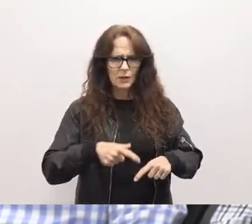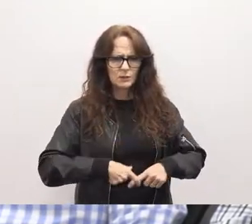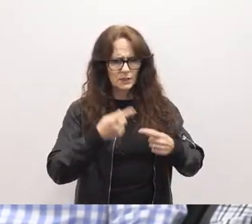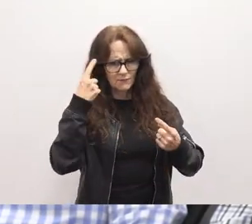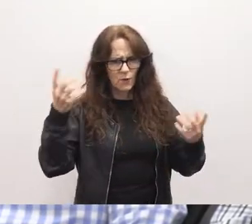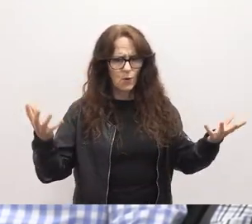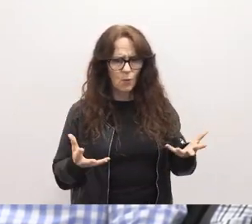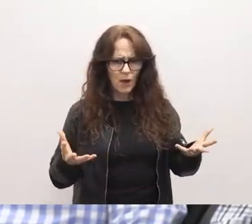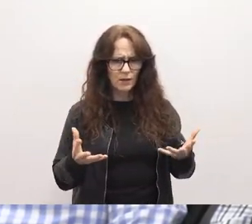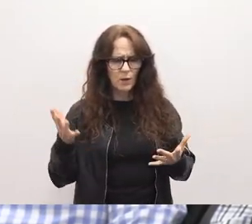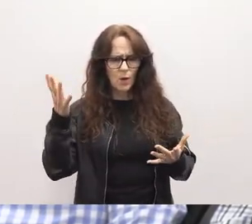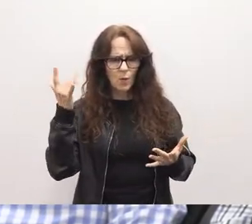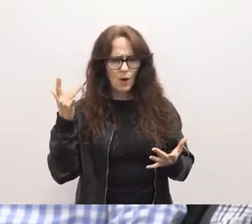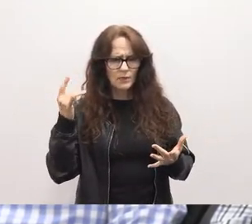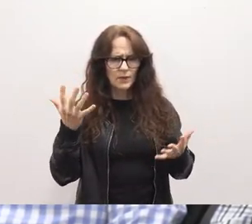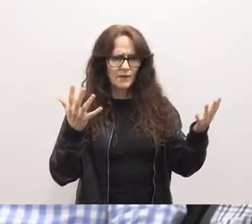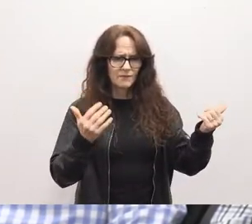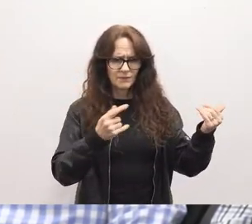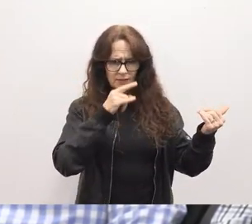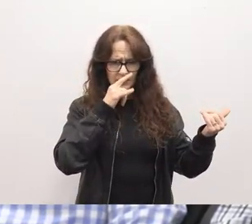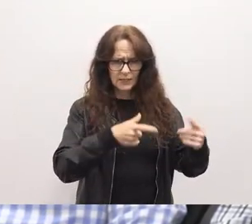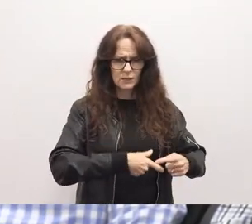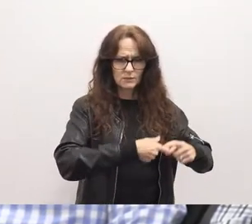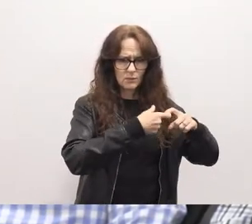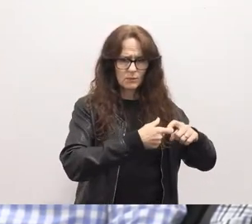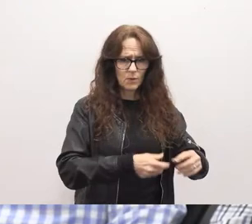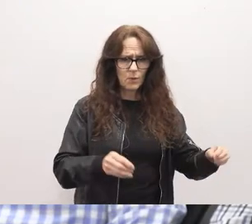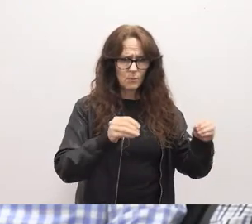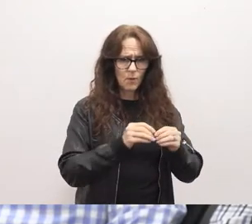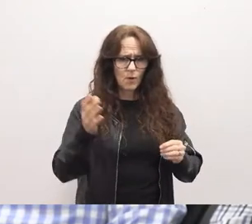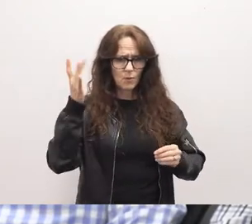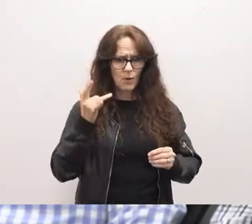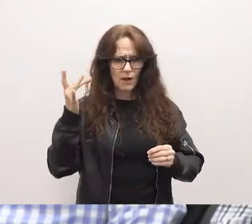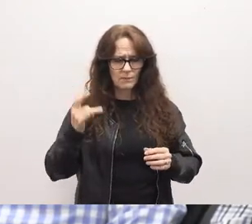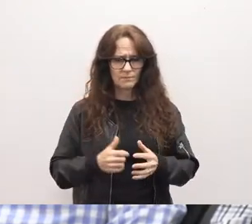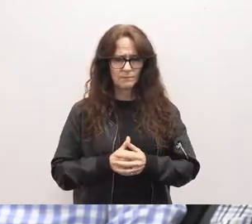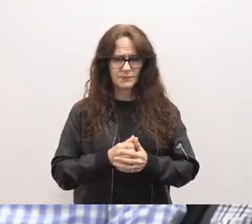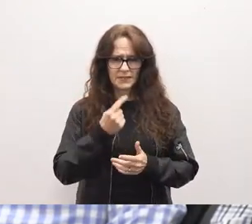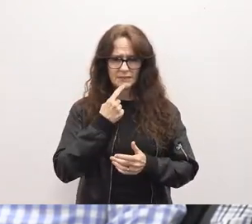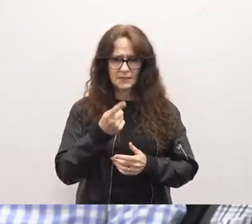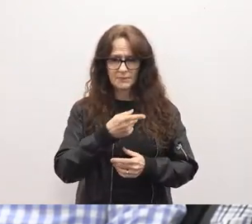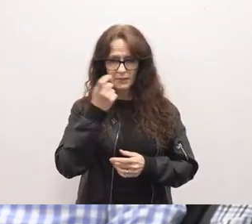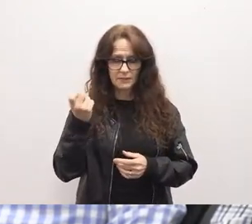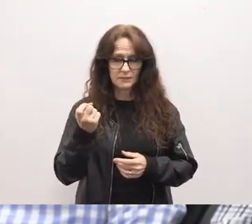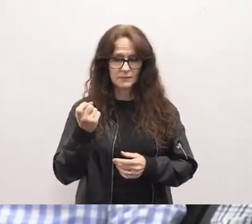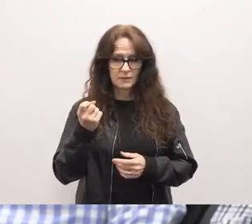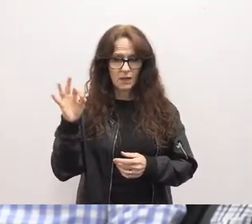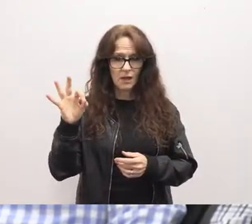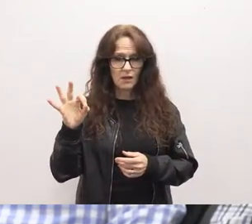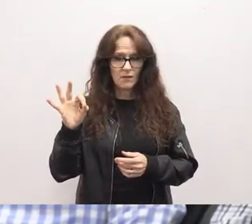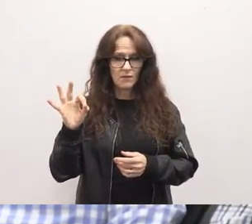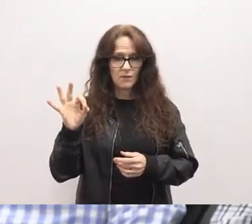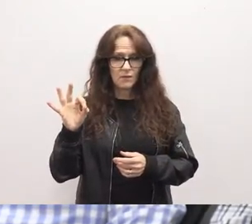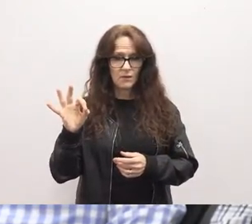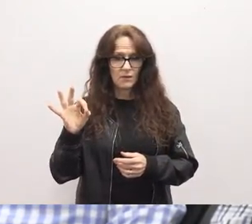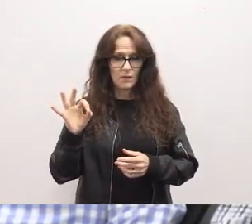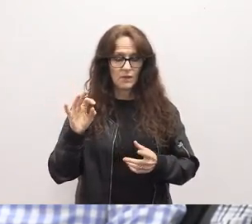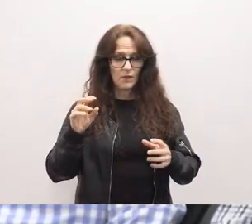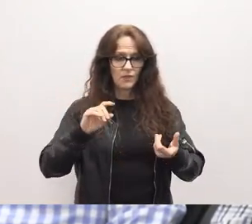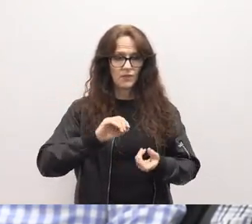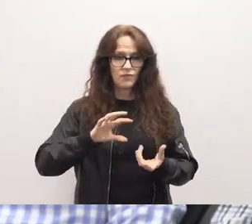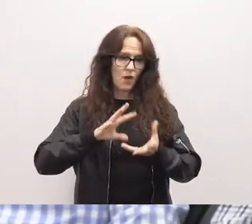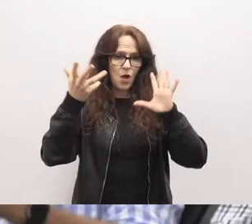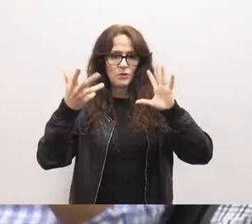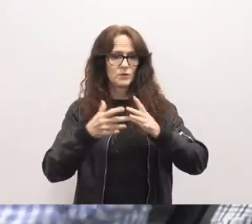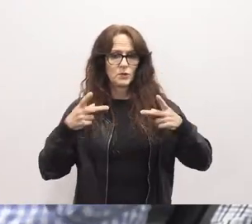for what? Why are these 15 kids suspended or more? Why? He said because of the altercation. There was